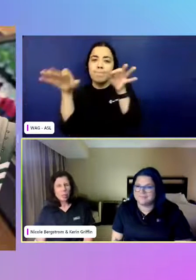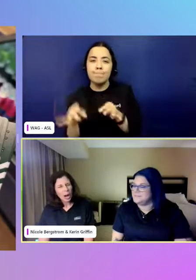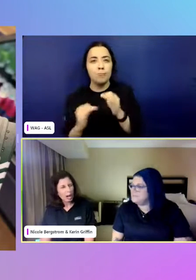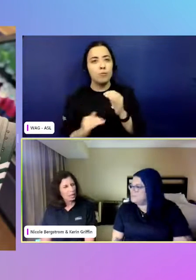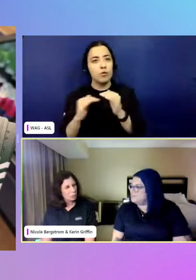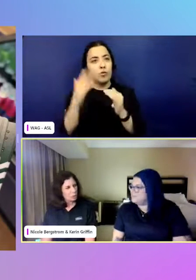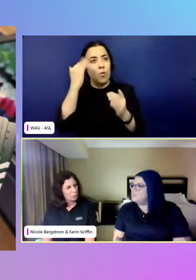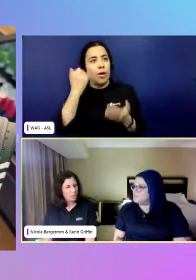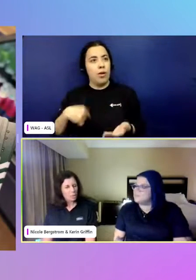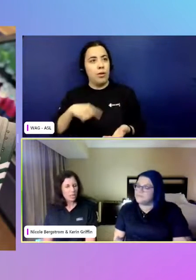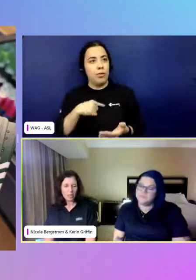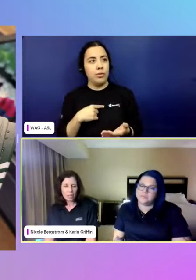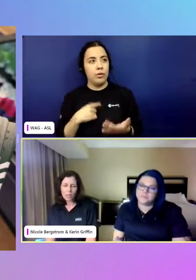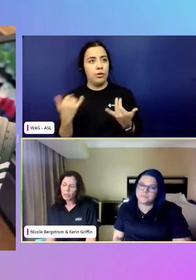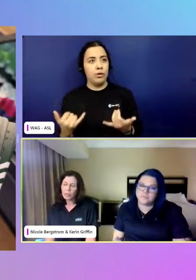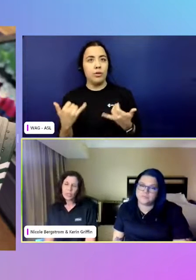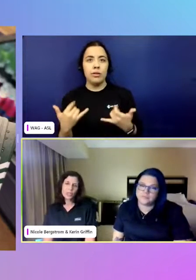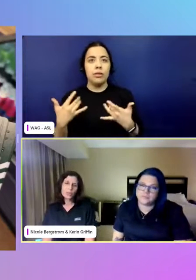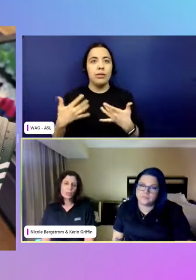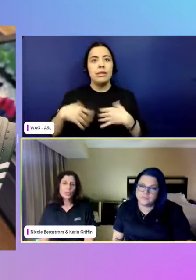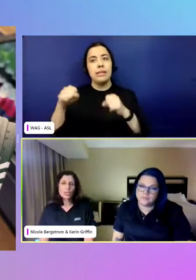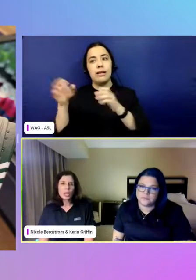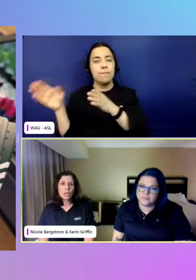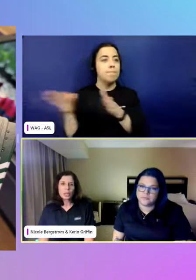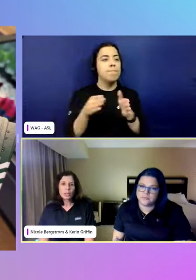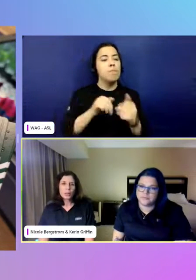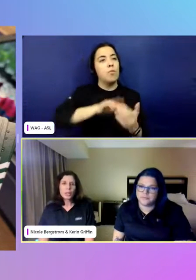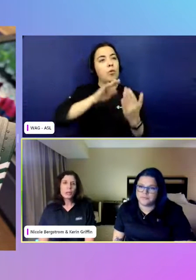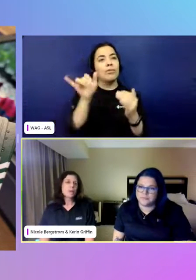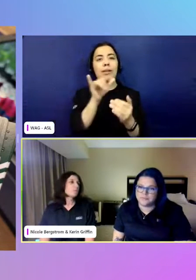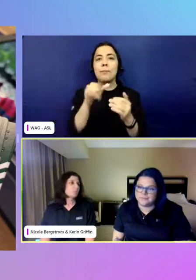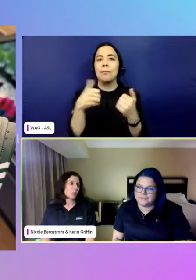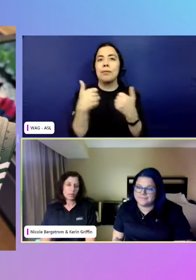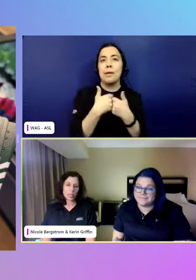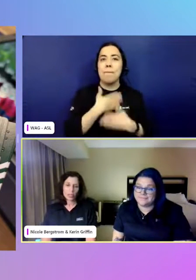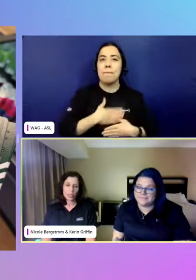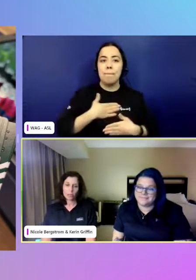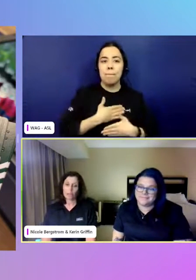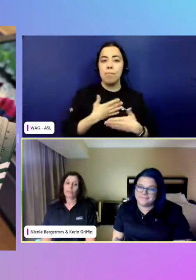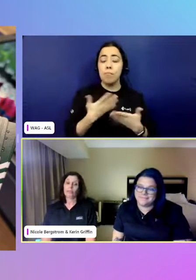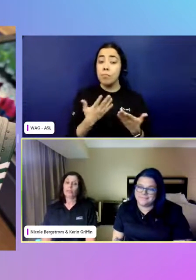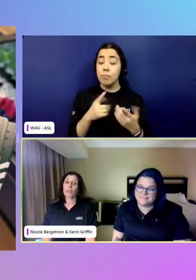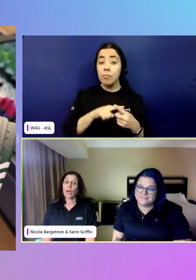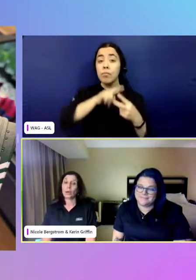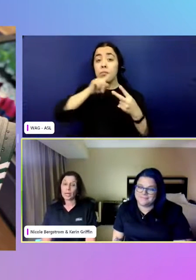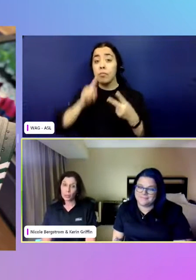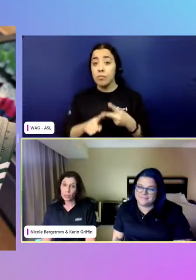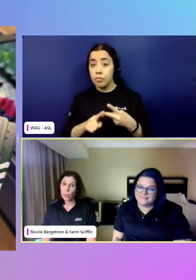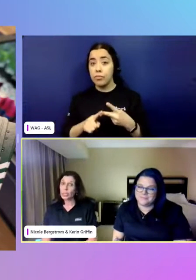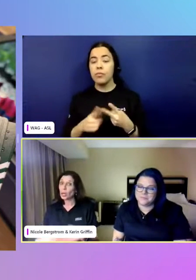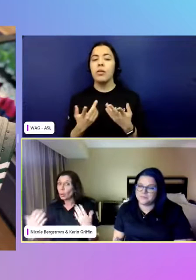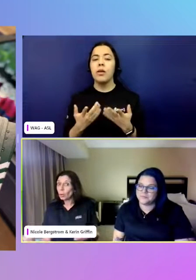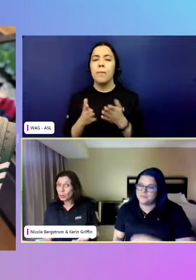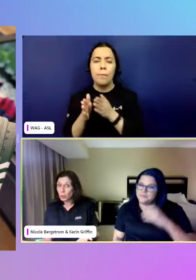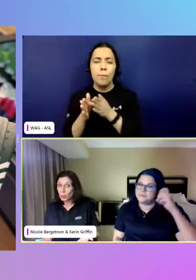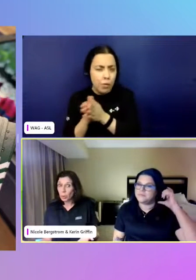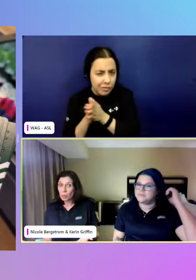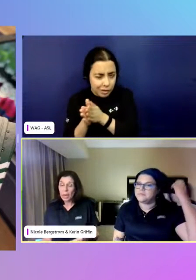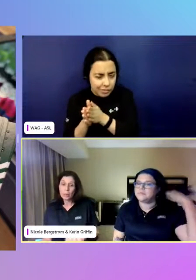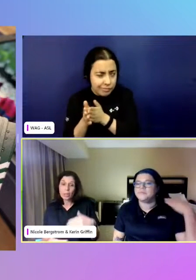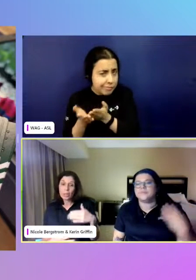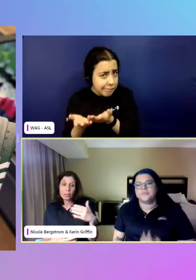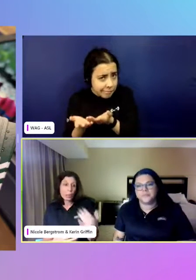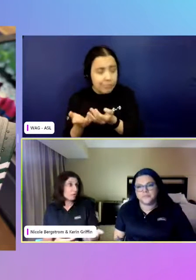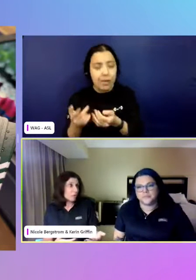you will, as to why we really are taking a gamification approach. Now, what about motivation? All right, so I told